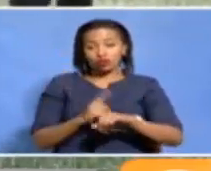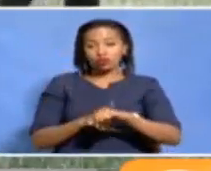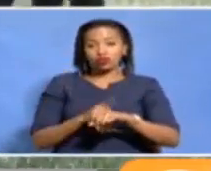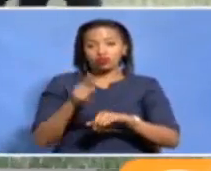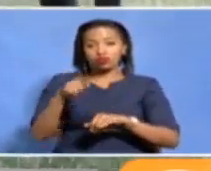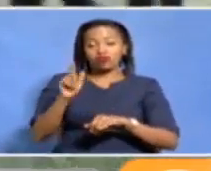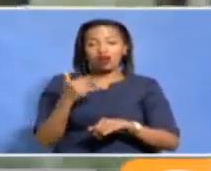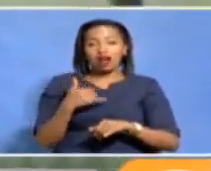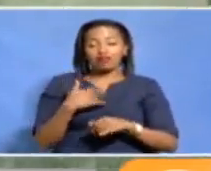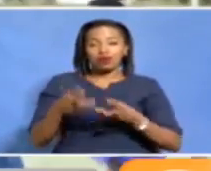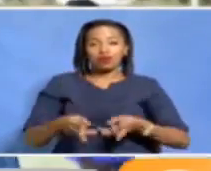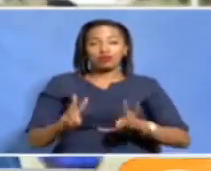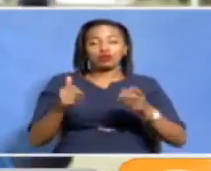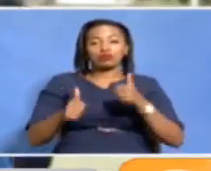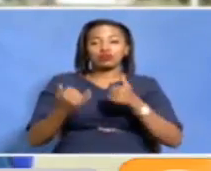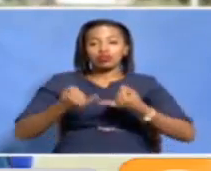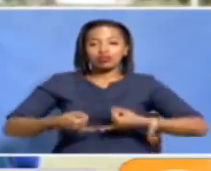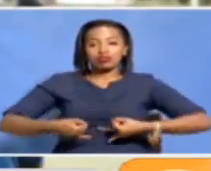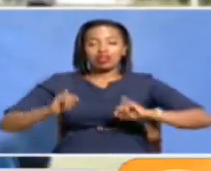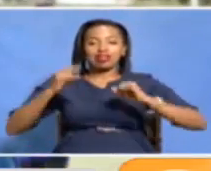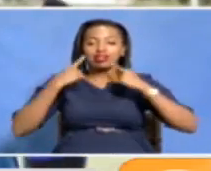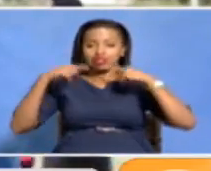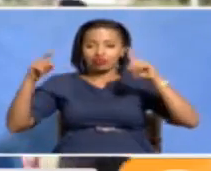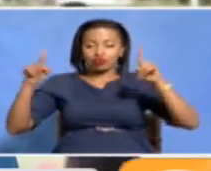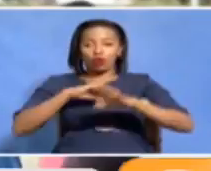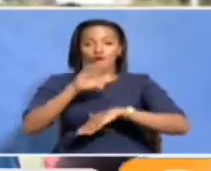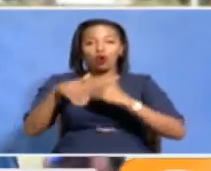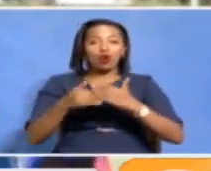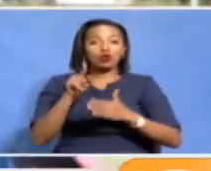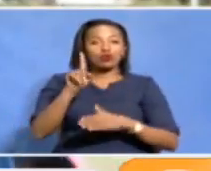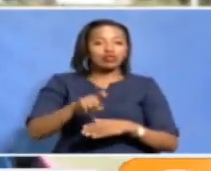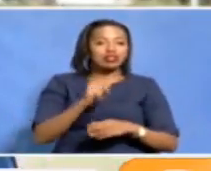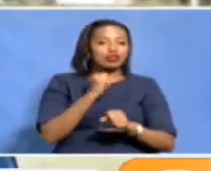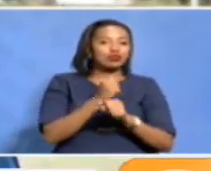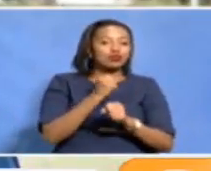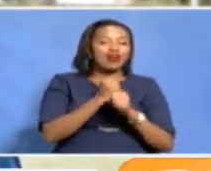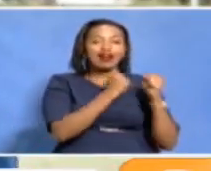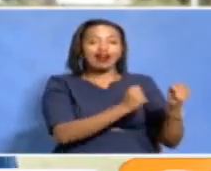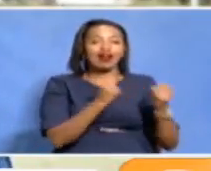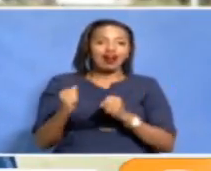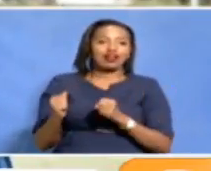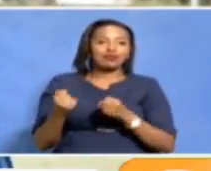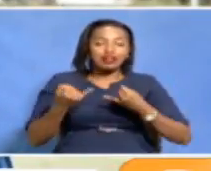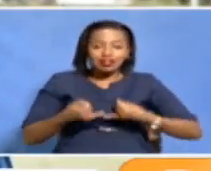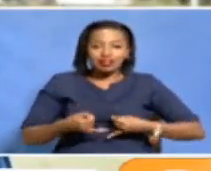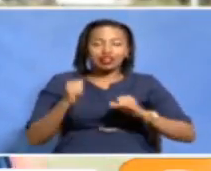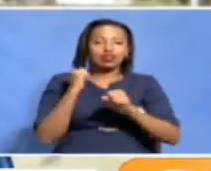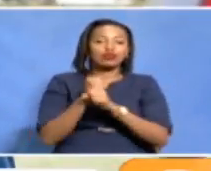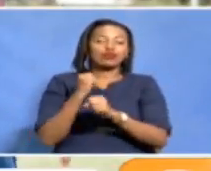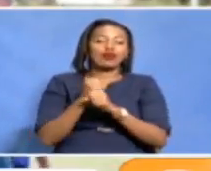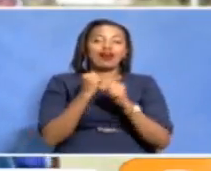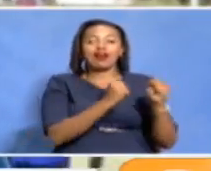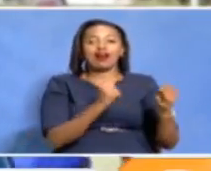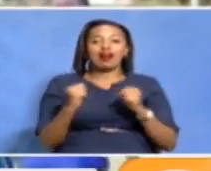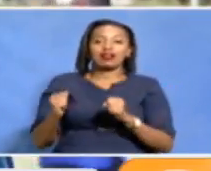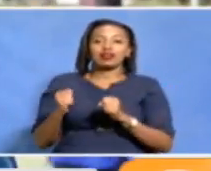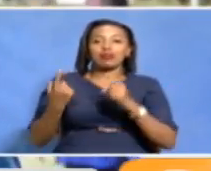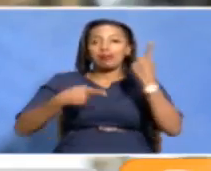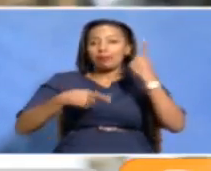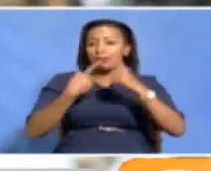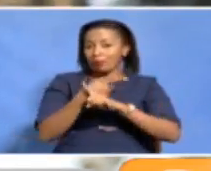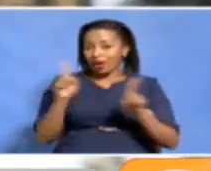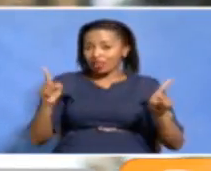and tested. All you have to do is work hard. Working hard is in our hands, winning is not in our hands. God gives